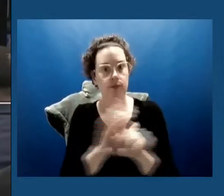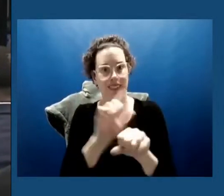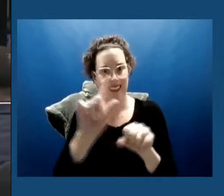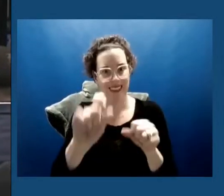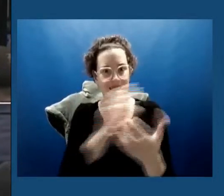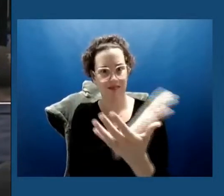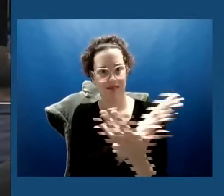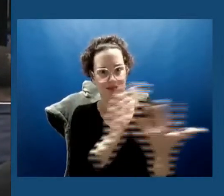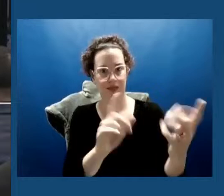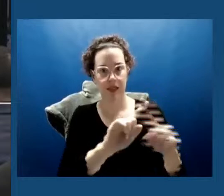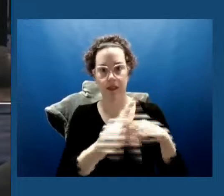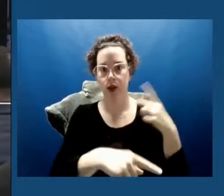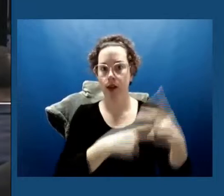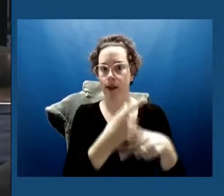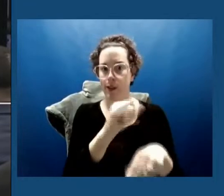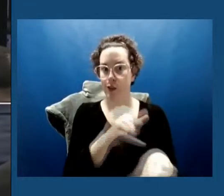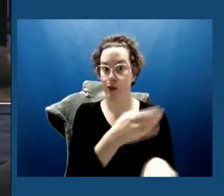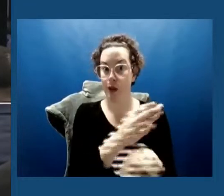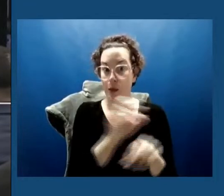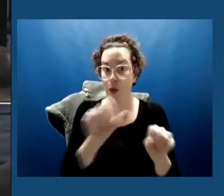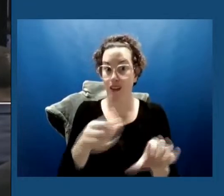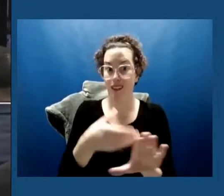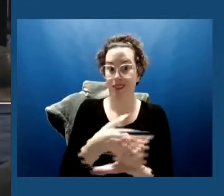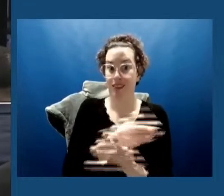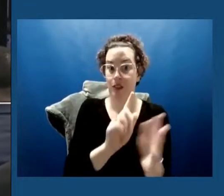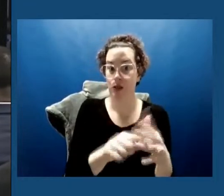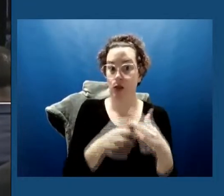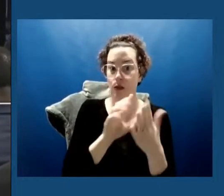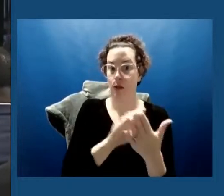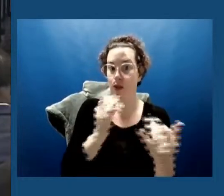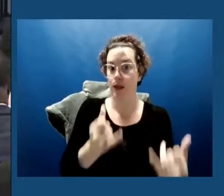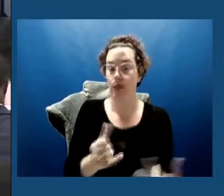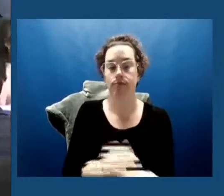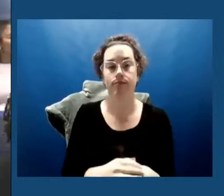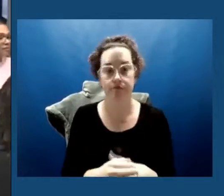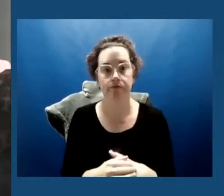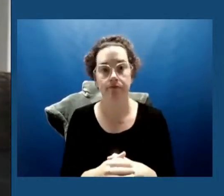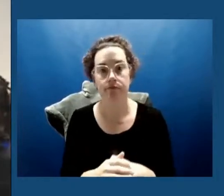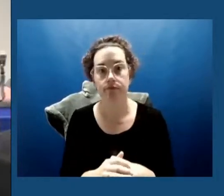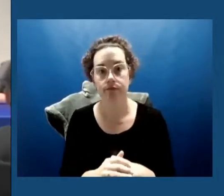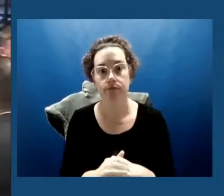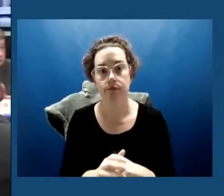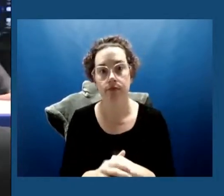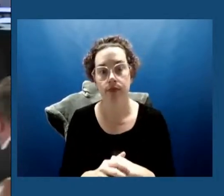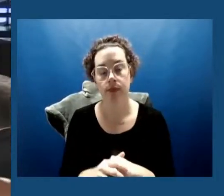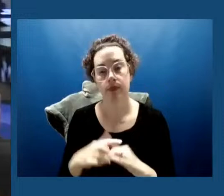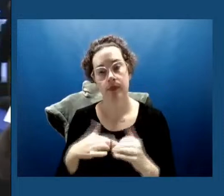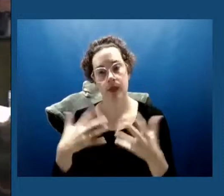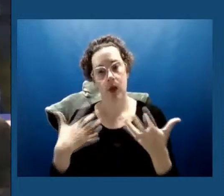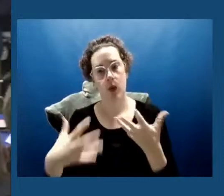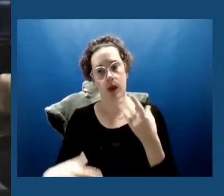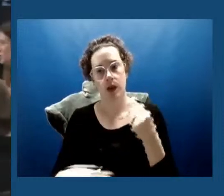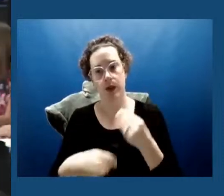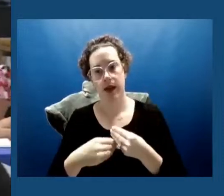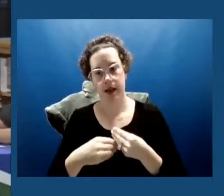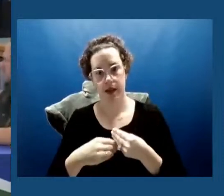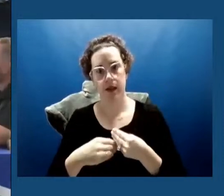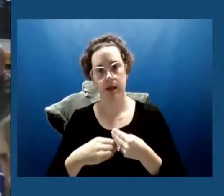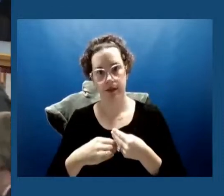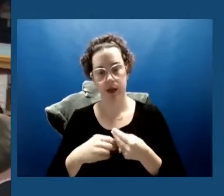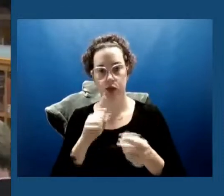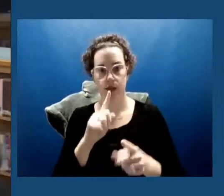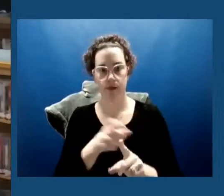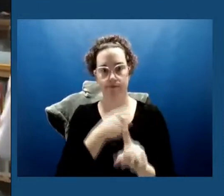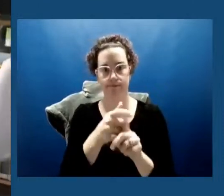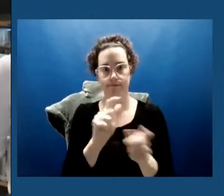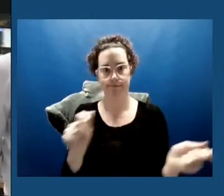and we can do these pre-apprenticeship programs just like this. Yeah, I was just going to add, there's been an evolution over time